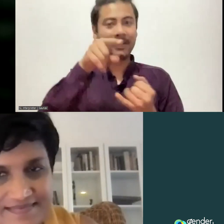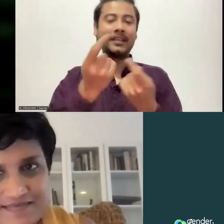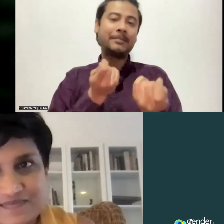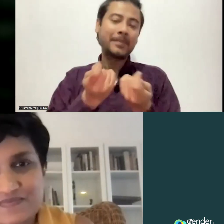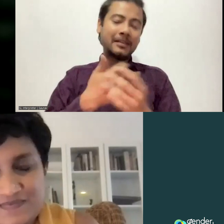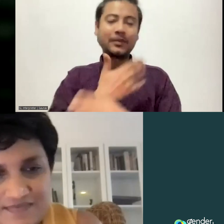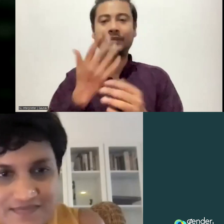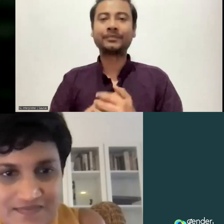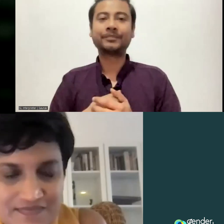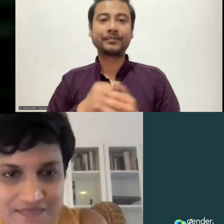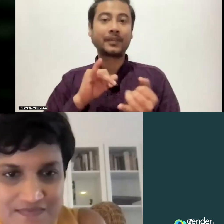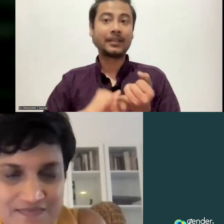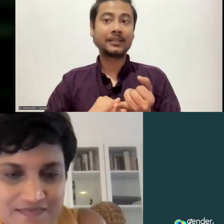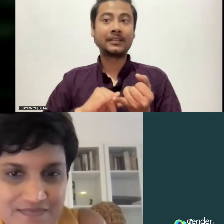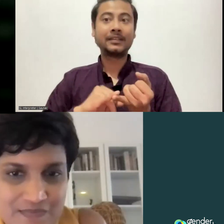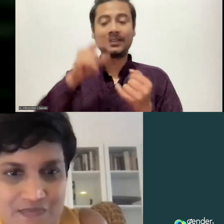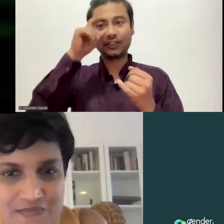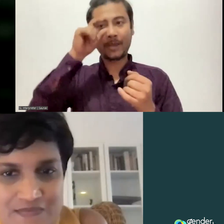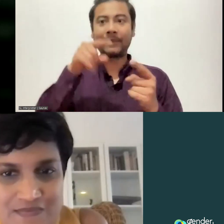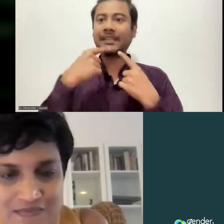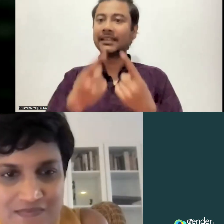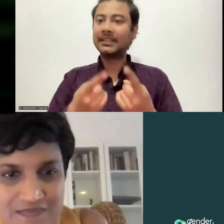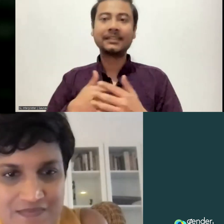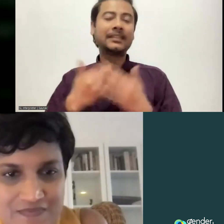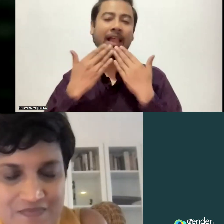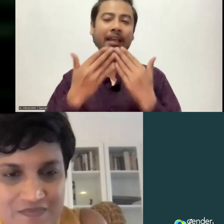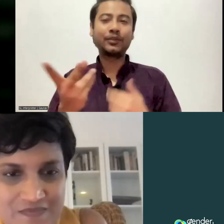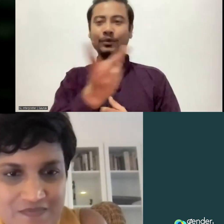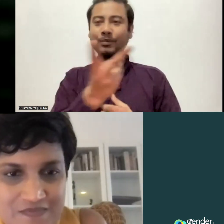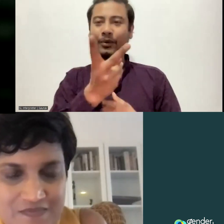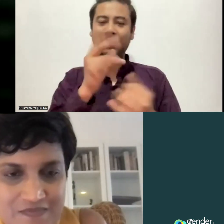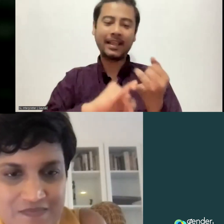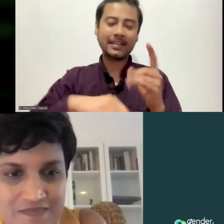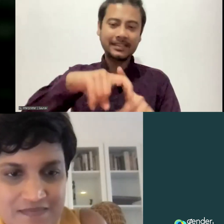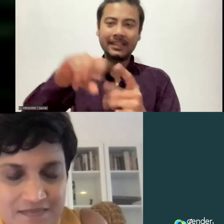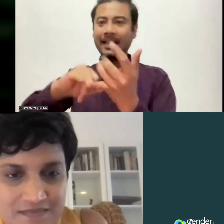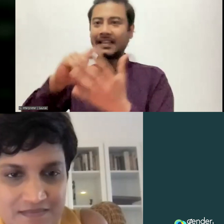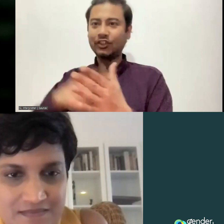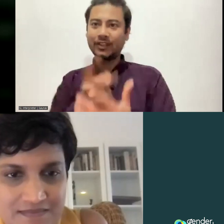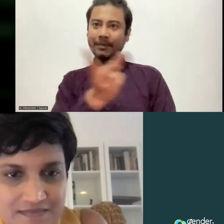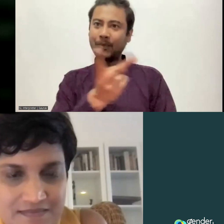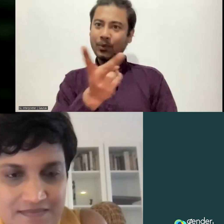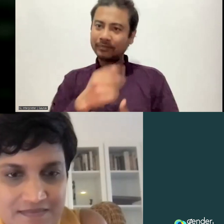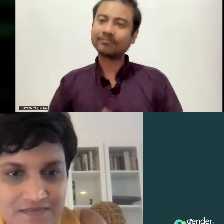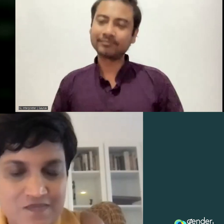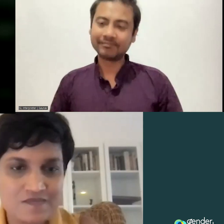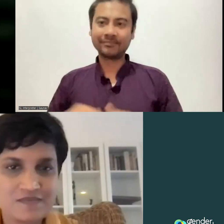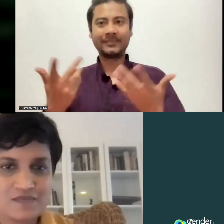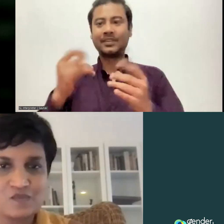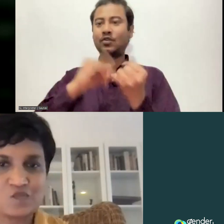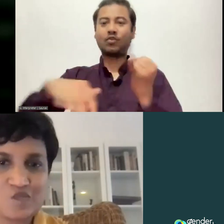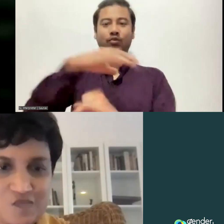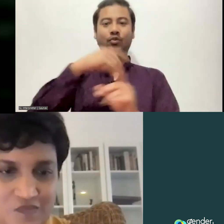just engaging with the idea of social design. I mean, through the series, like Sudarshana said, we really want to